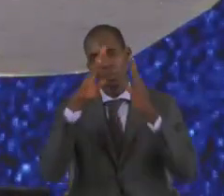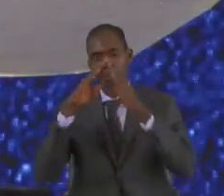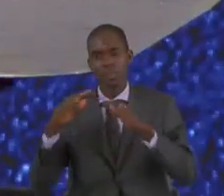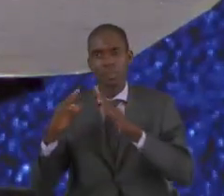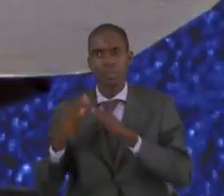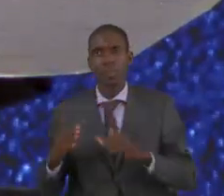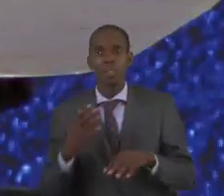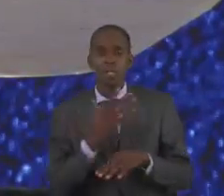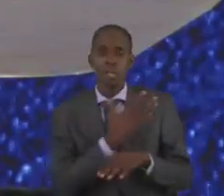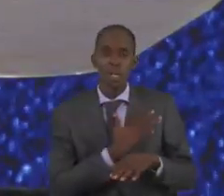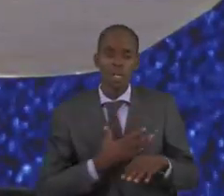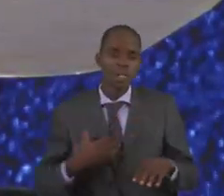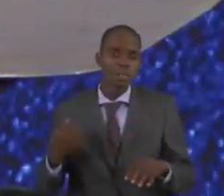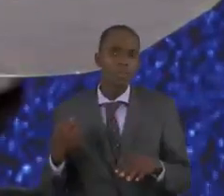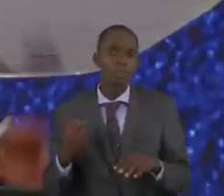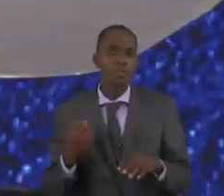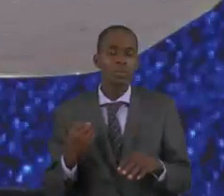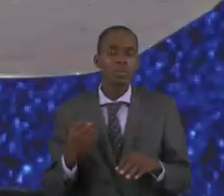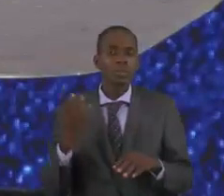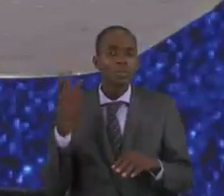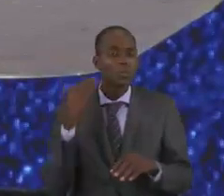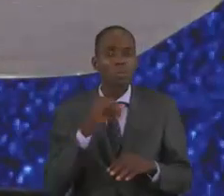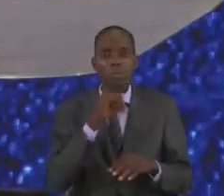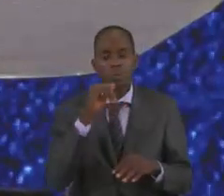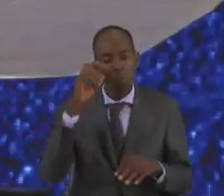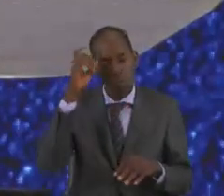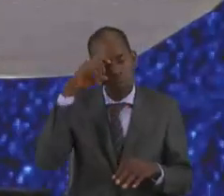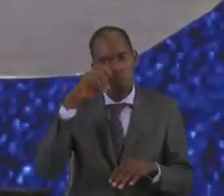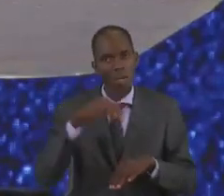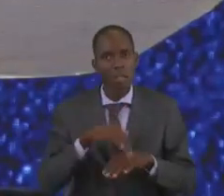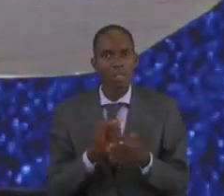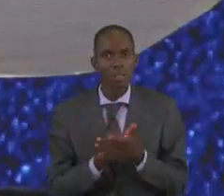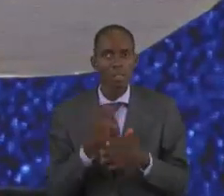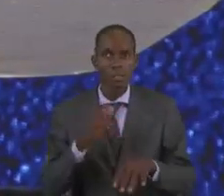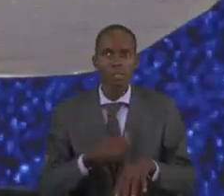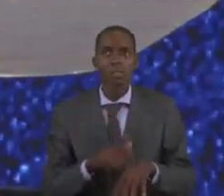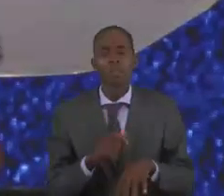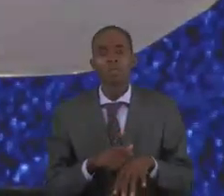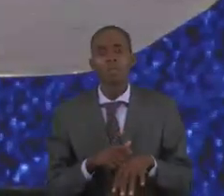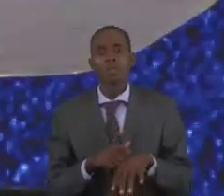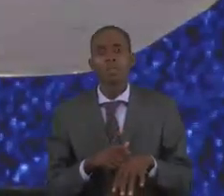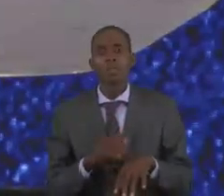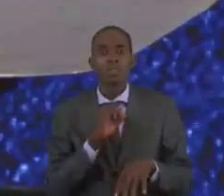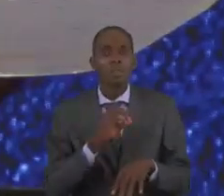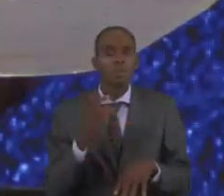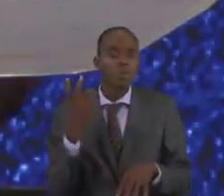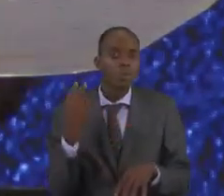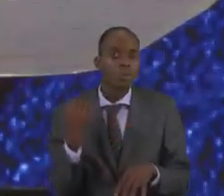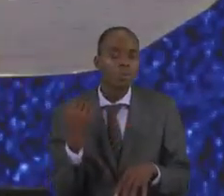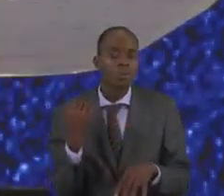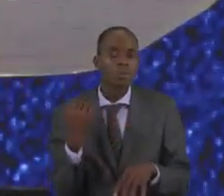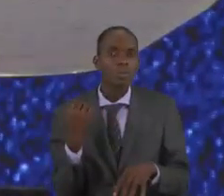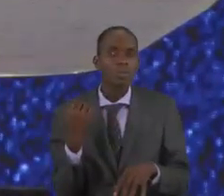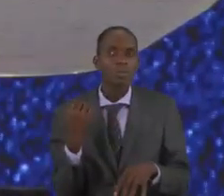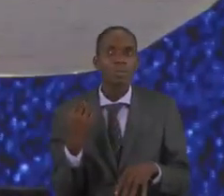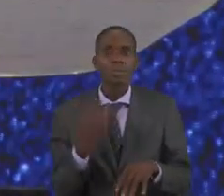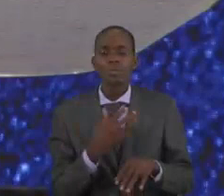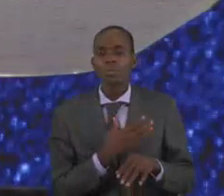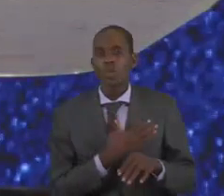yet all that time, he was not sensitive. He was doing wrong. Who was before?